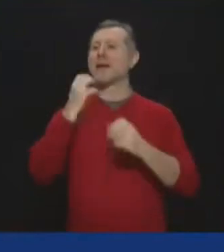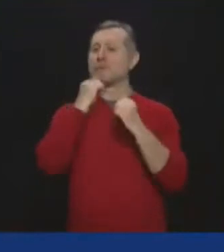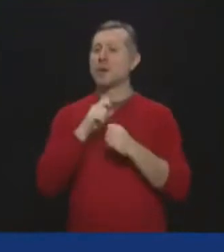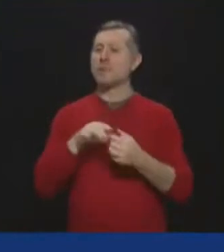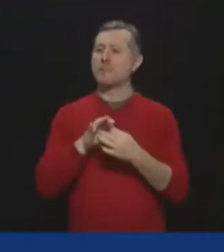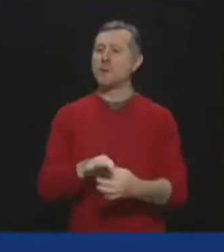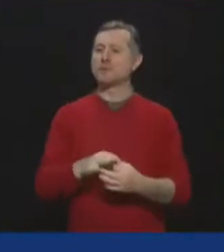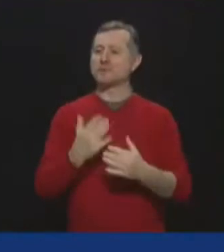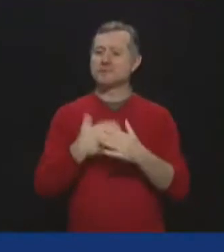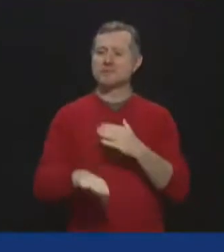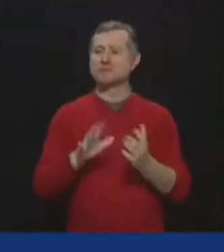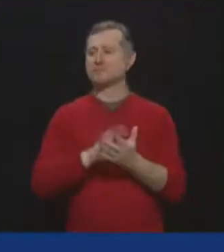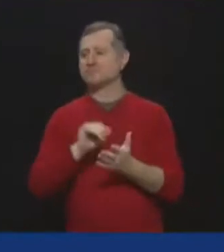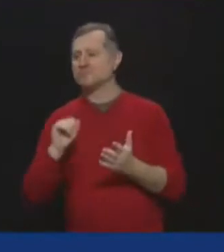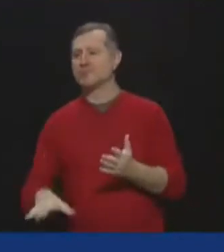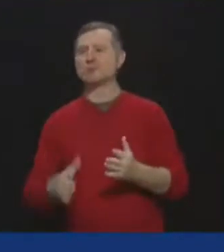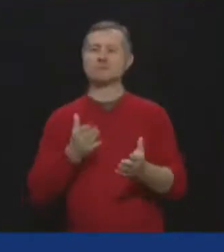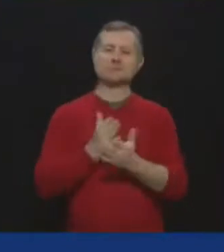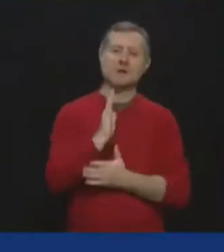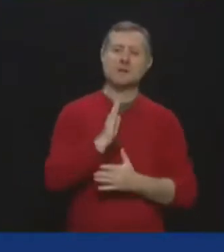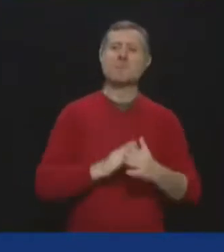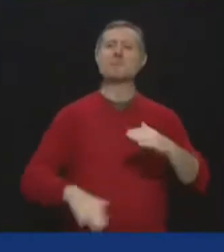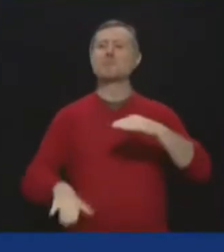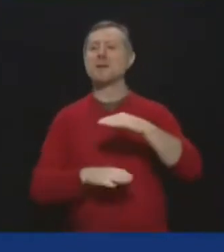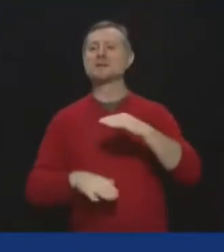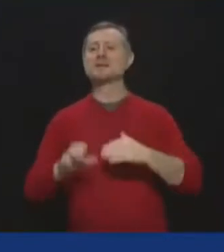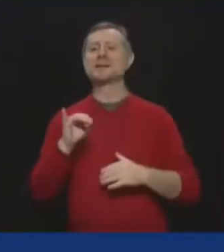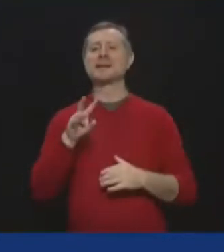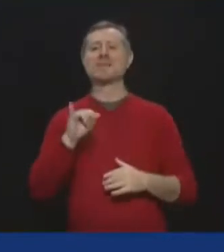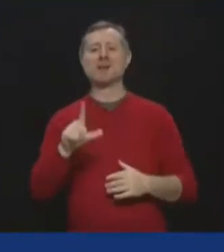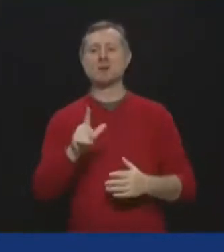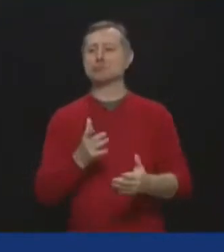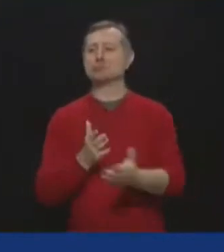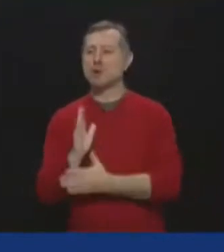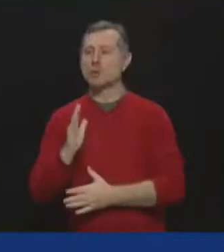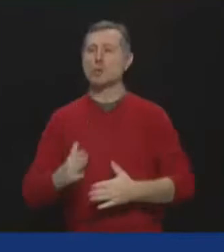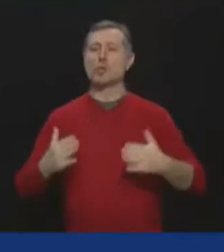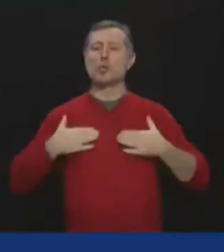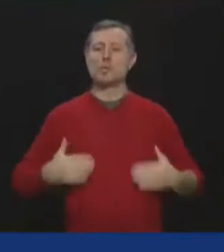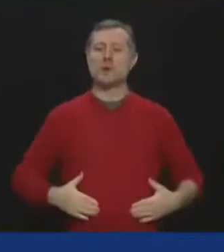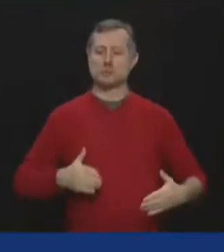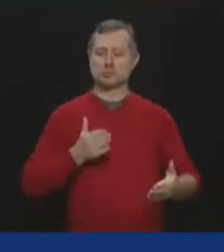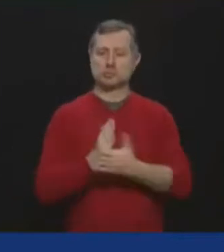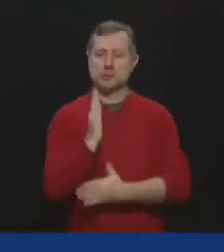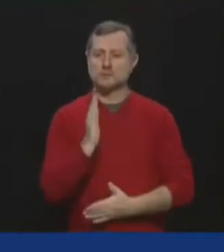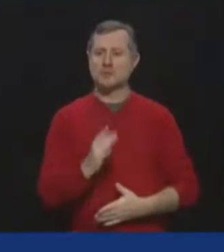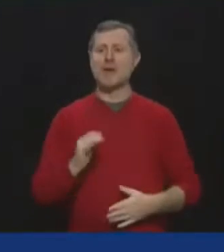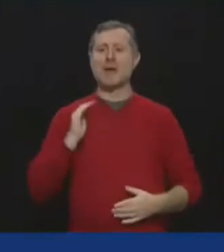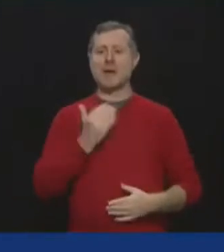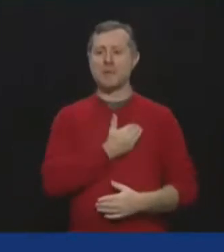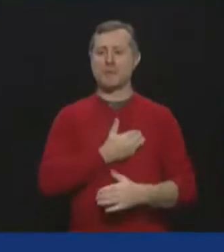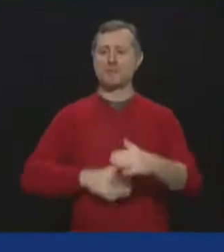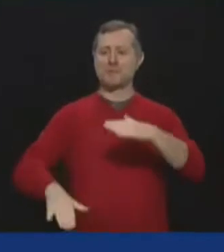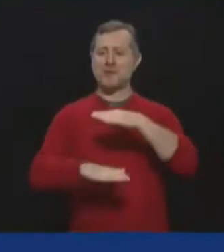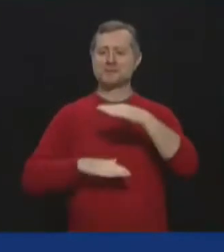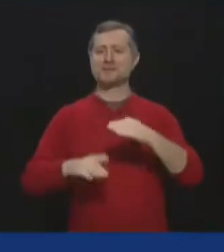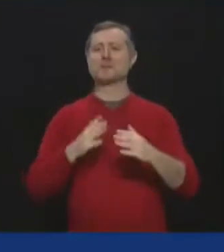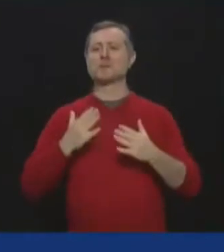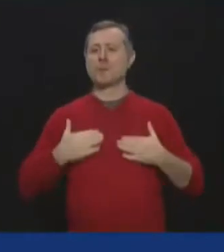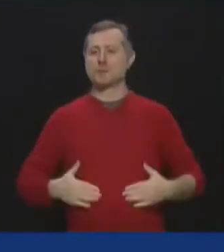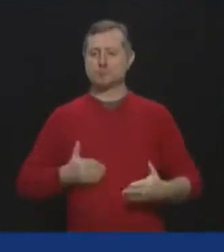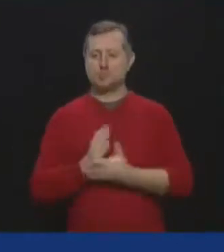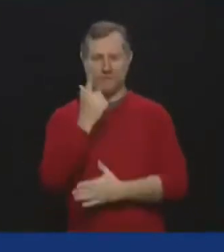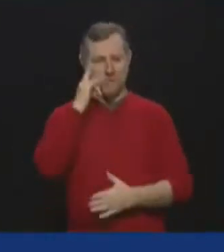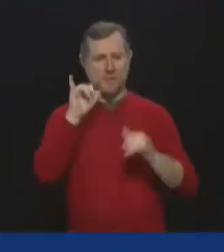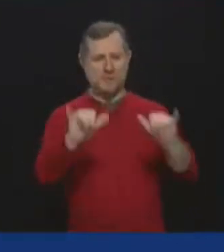basic civil rights and human rights. And that is what we're here to talk about. It is our basic human rights. It's